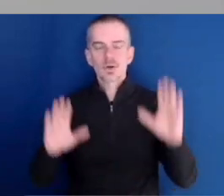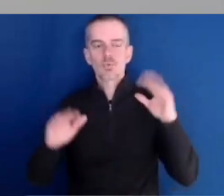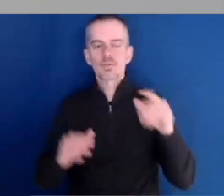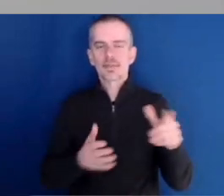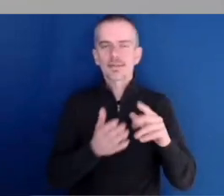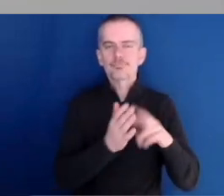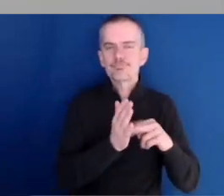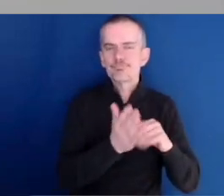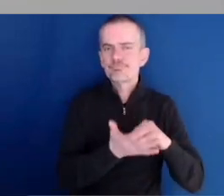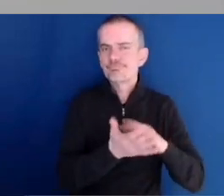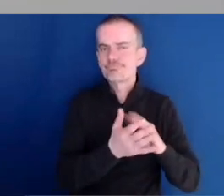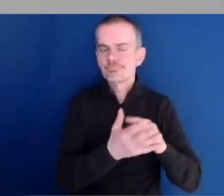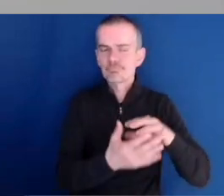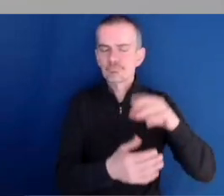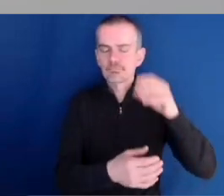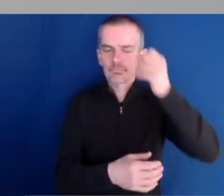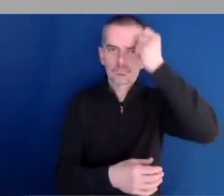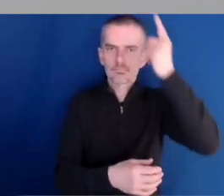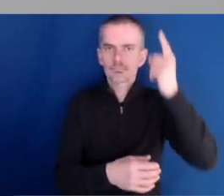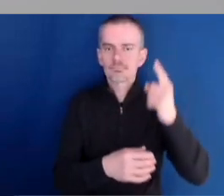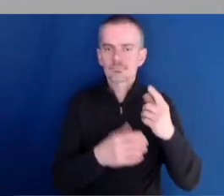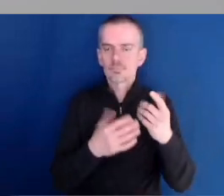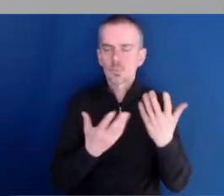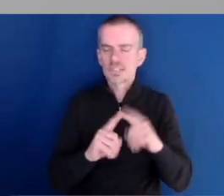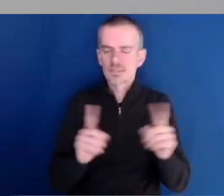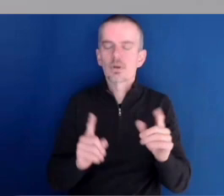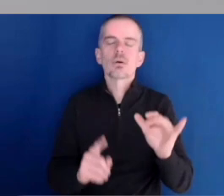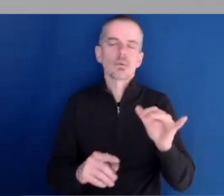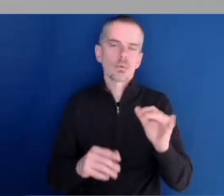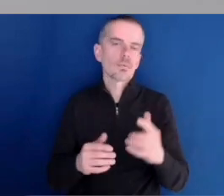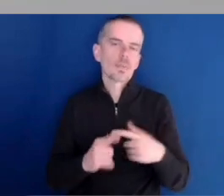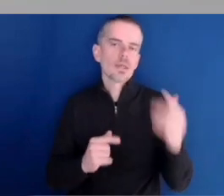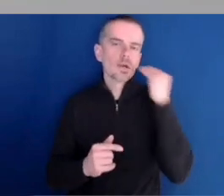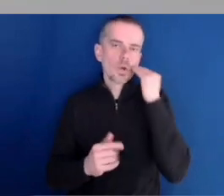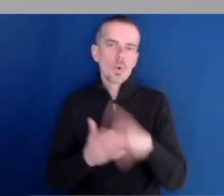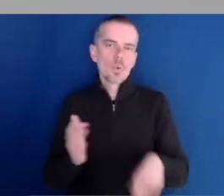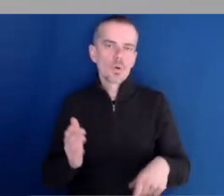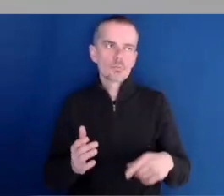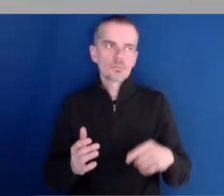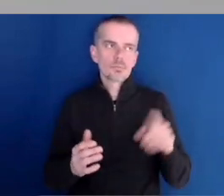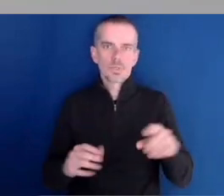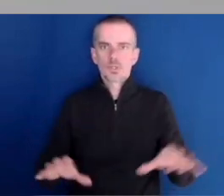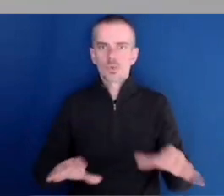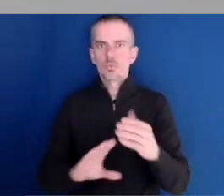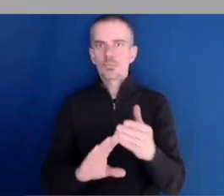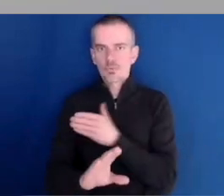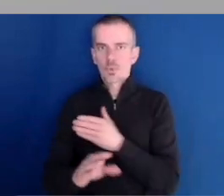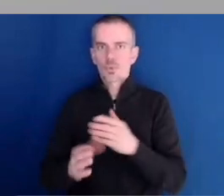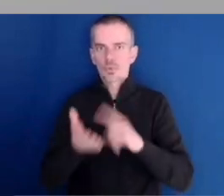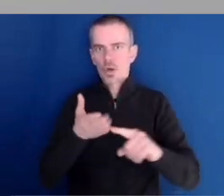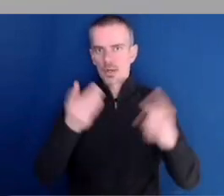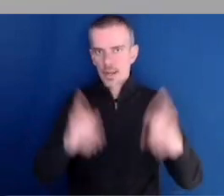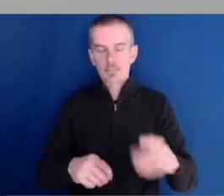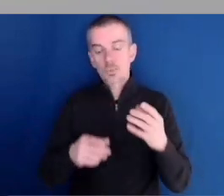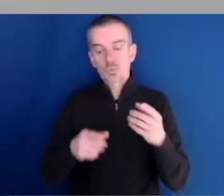a bit about some of the key differences and still have a good idea of what needs to be accomplished prior to an audit or